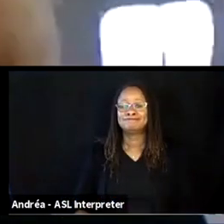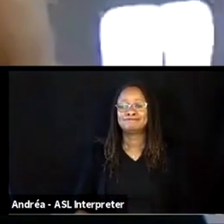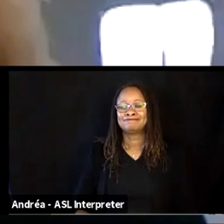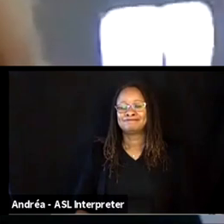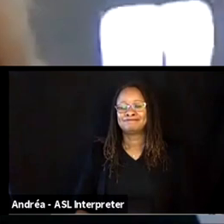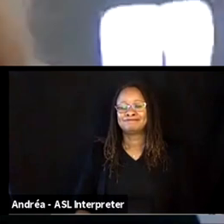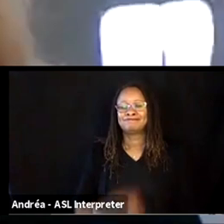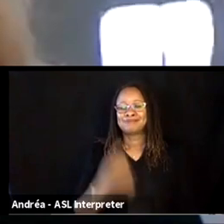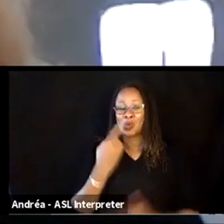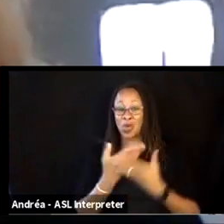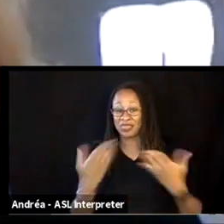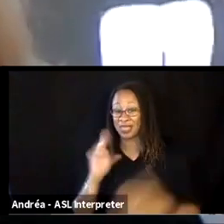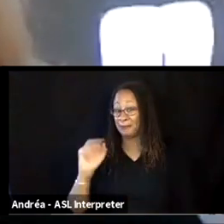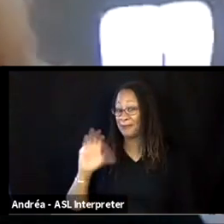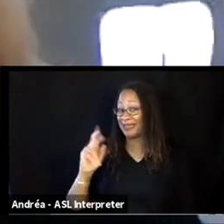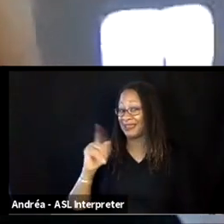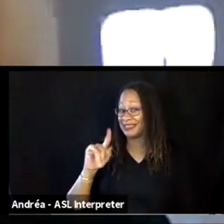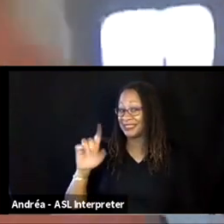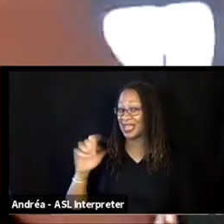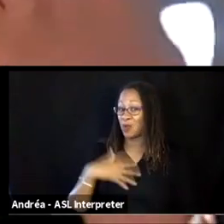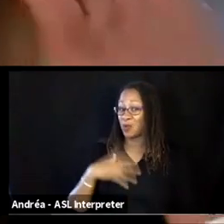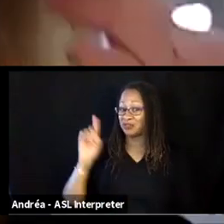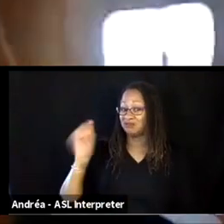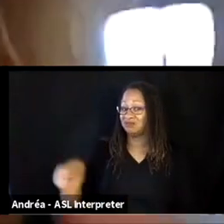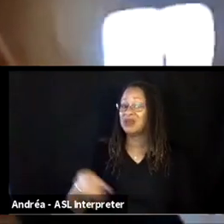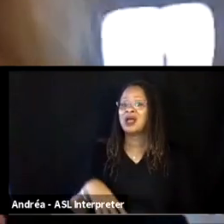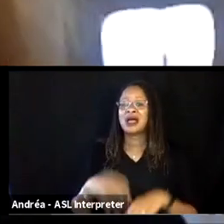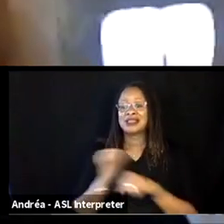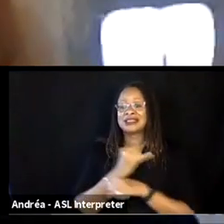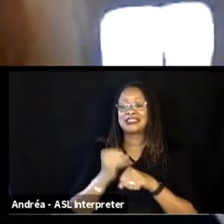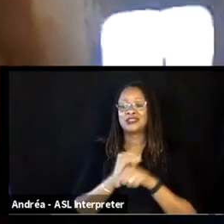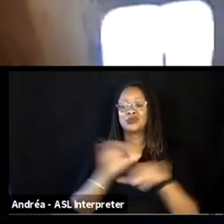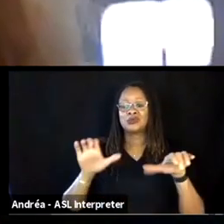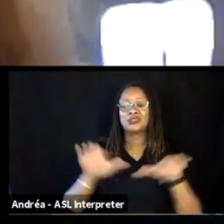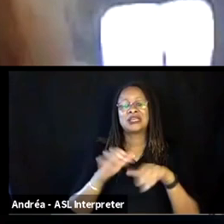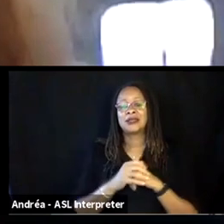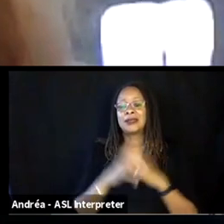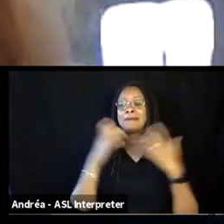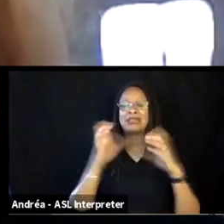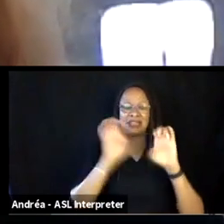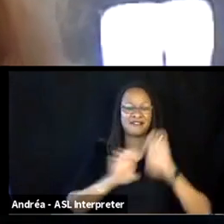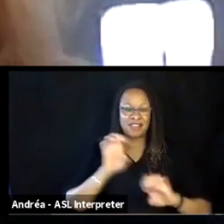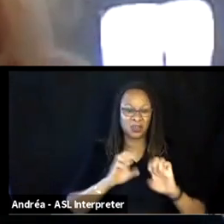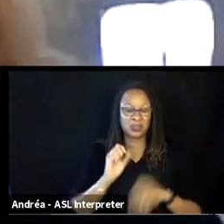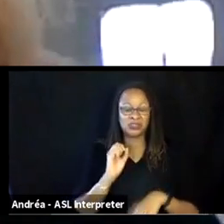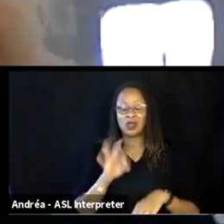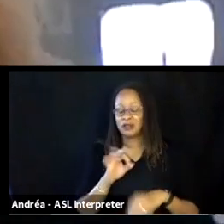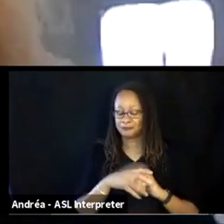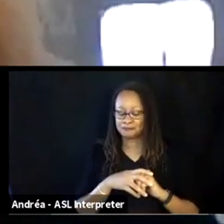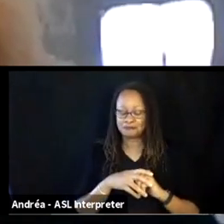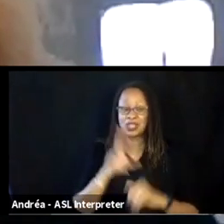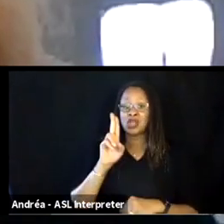And one of the things, Mackenzie, I just wanted to touch on was the Institute did a big evaluation of